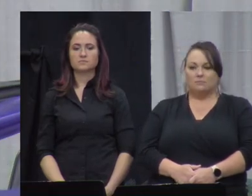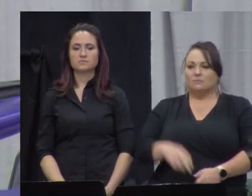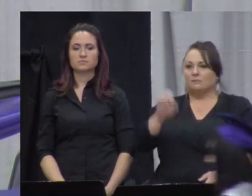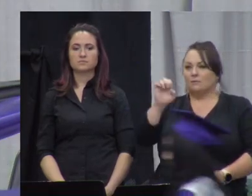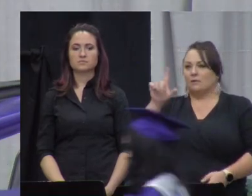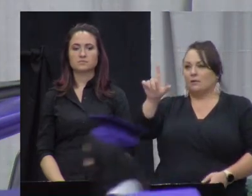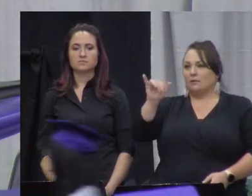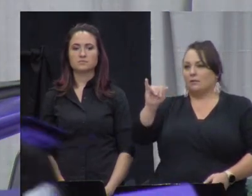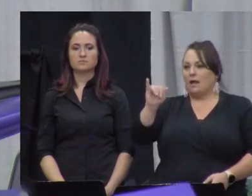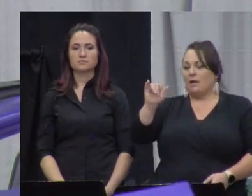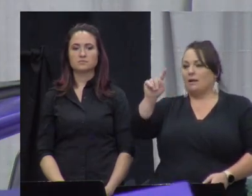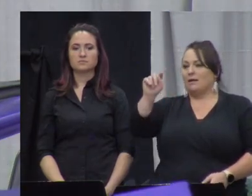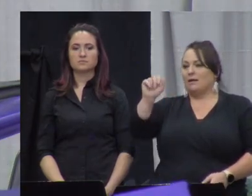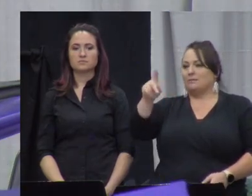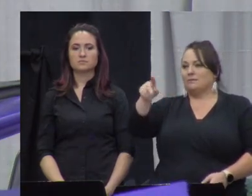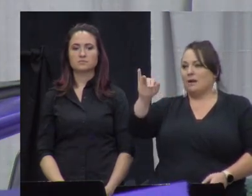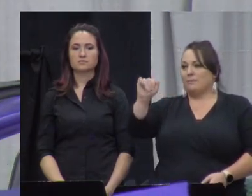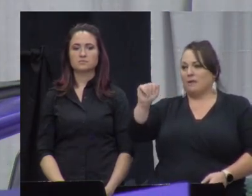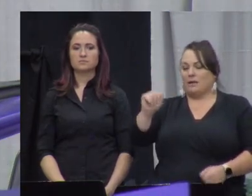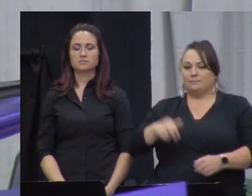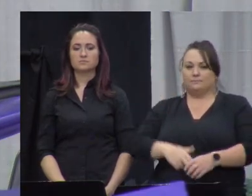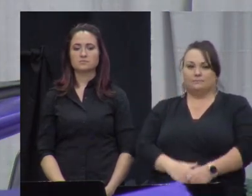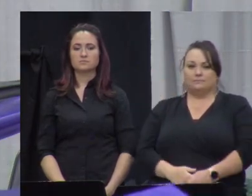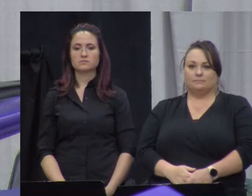Eli Tapia.